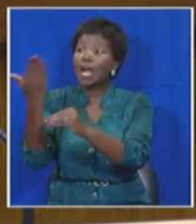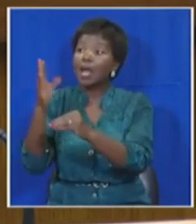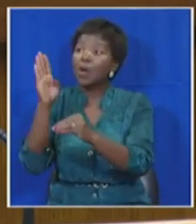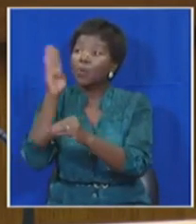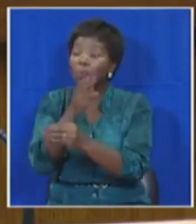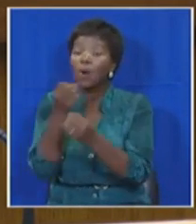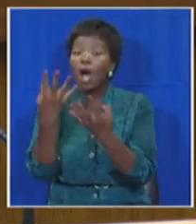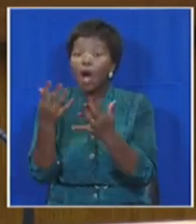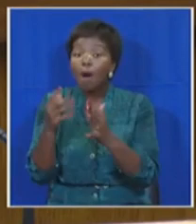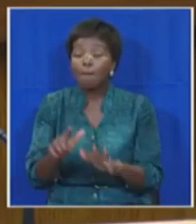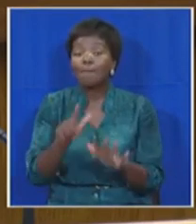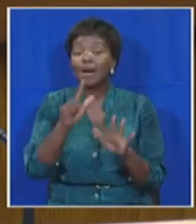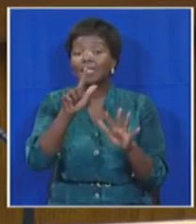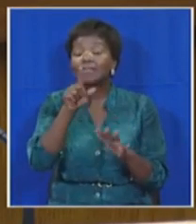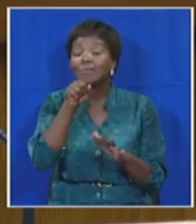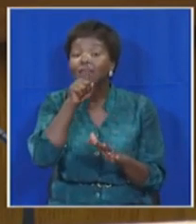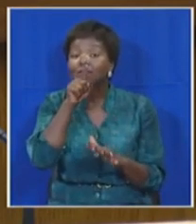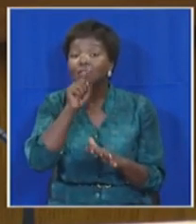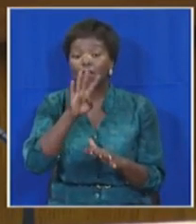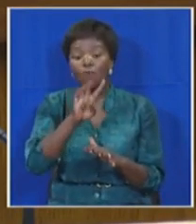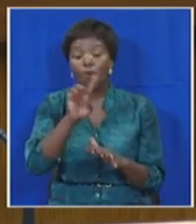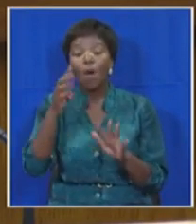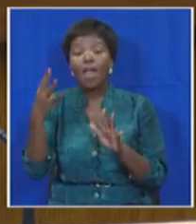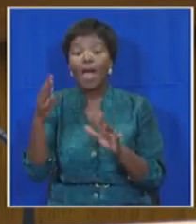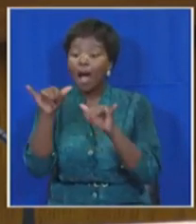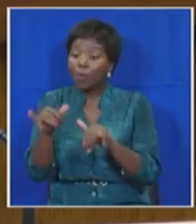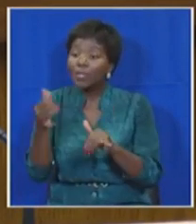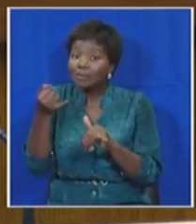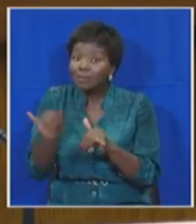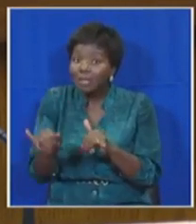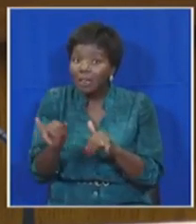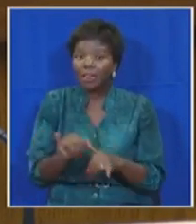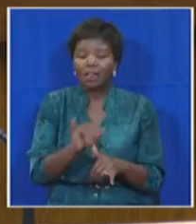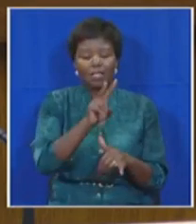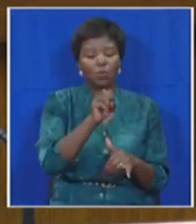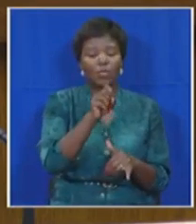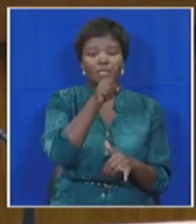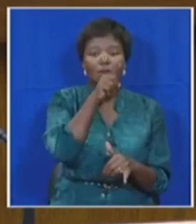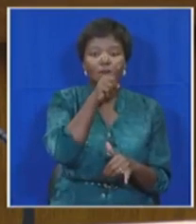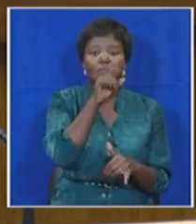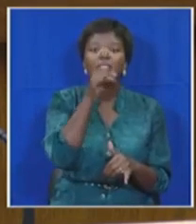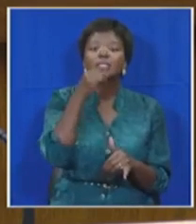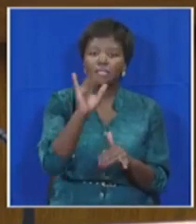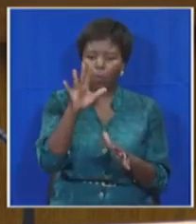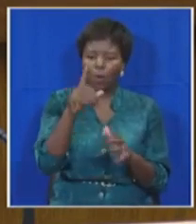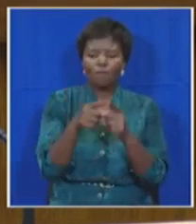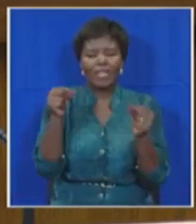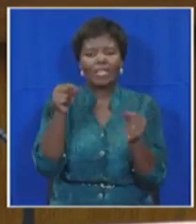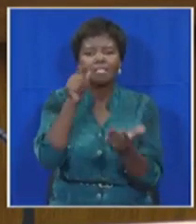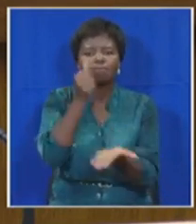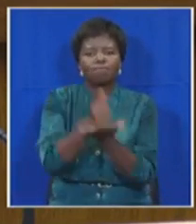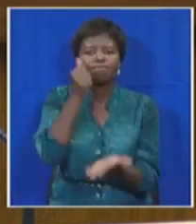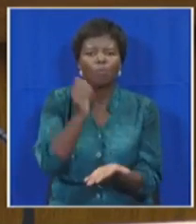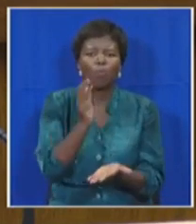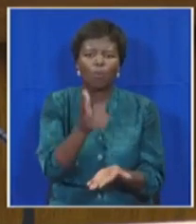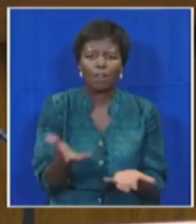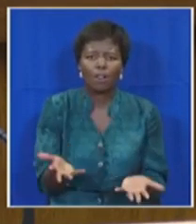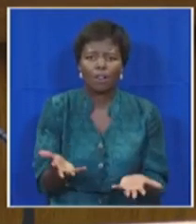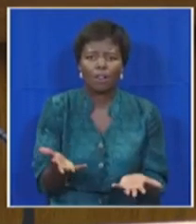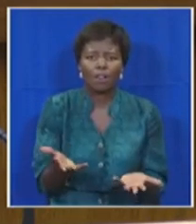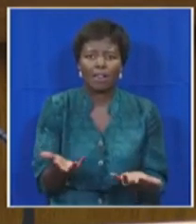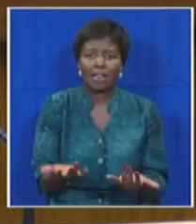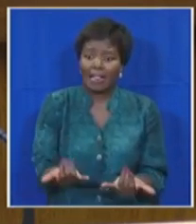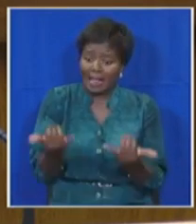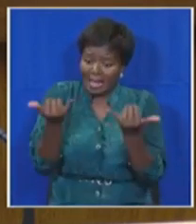7,419 land claims outstanding, and about 20,000 of them are yet to be finalized. Thus,